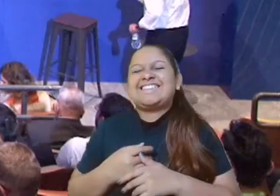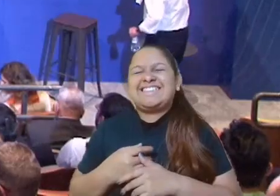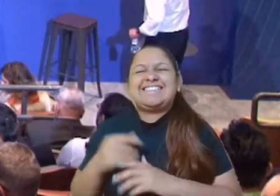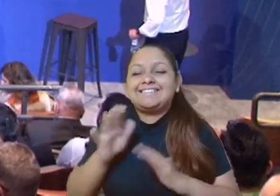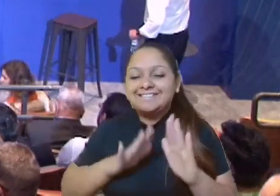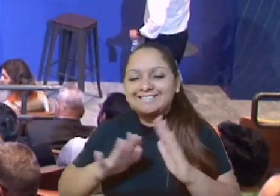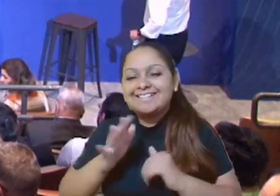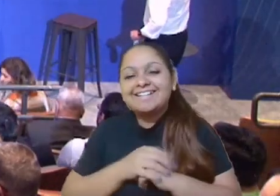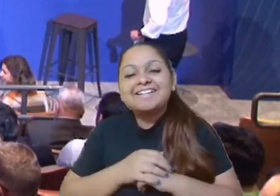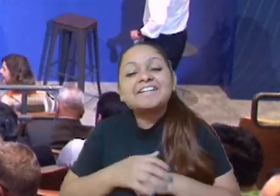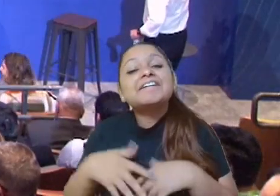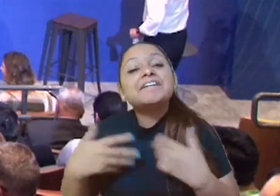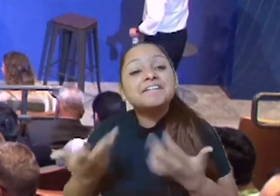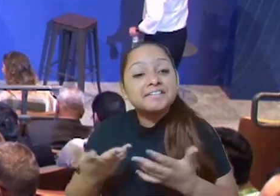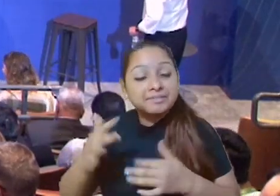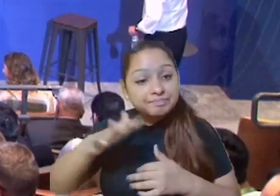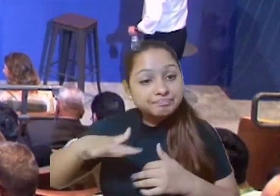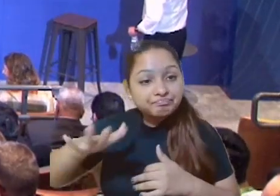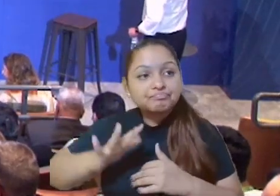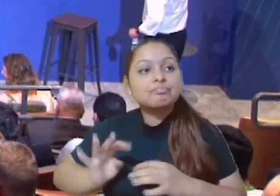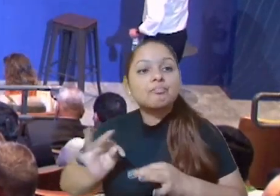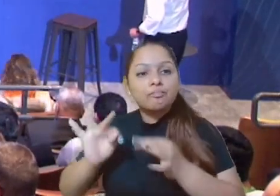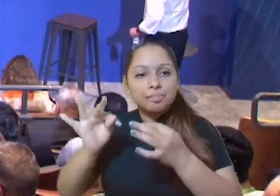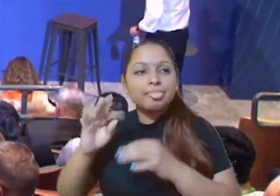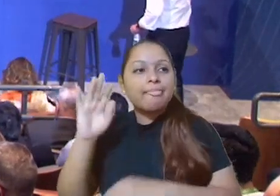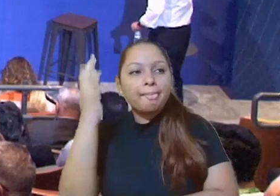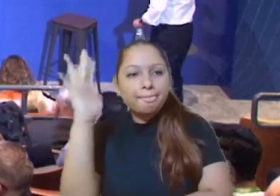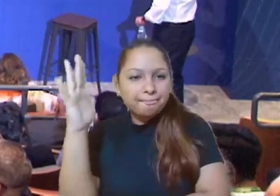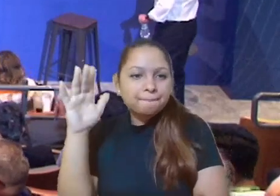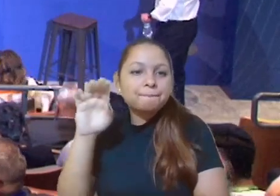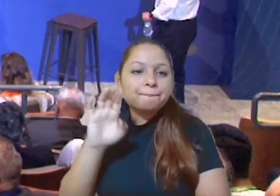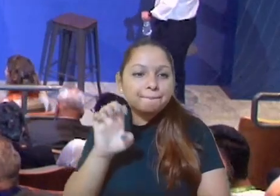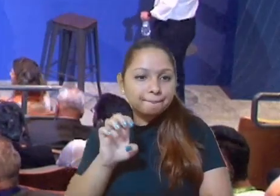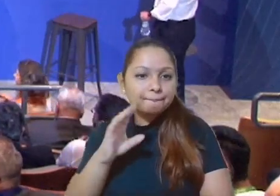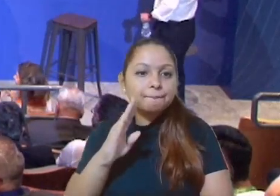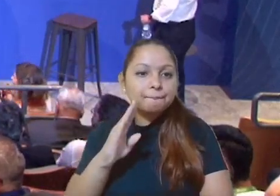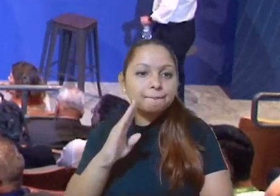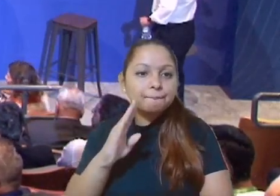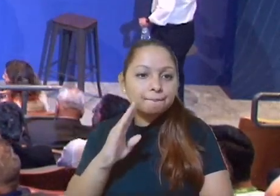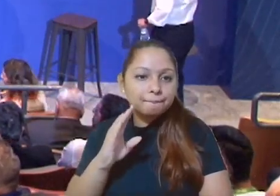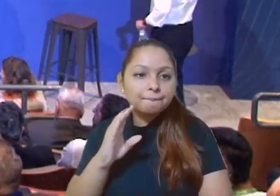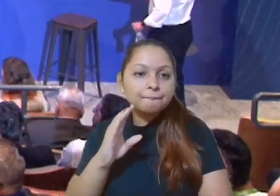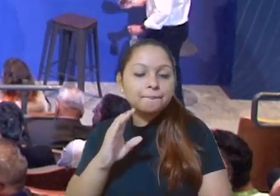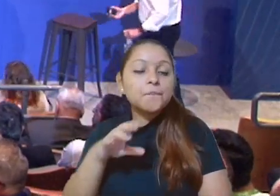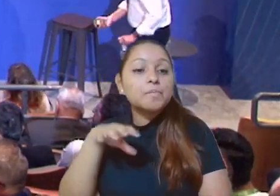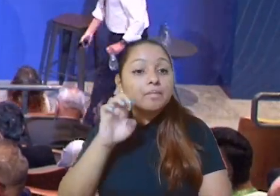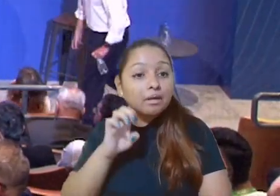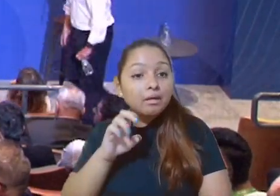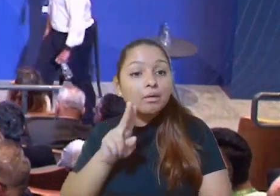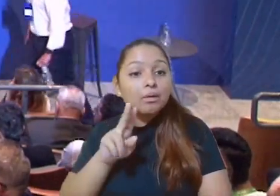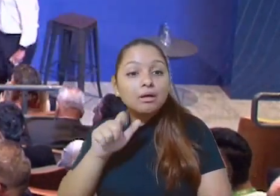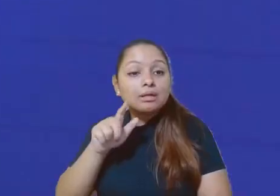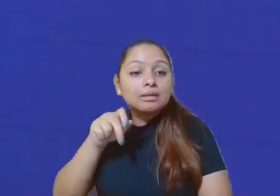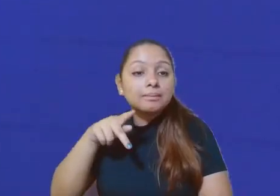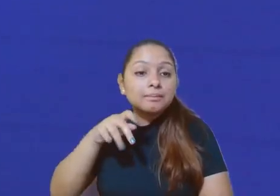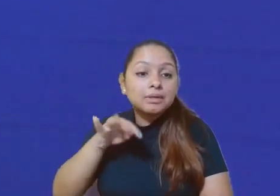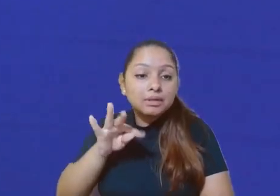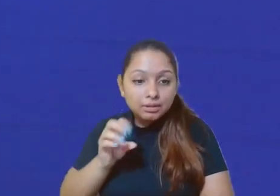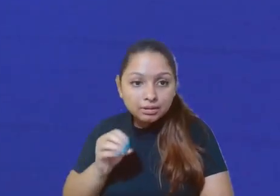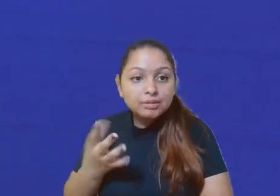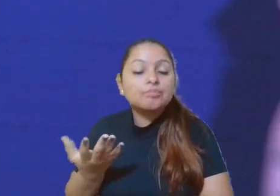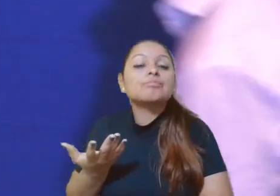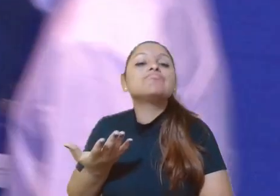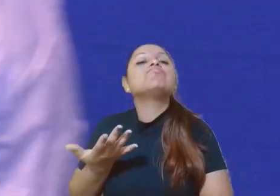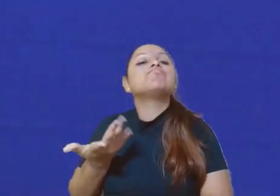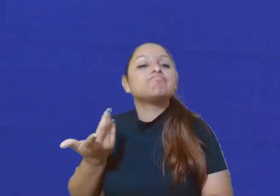And deep tech and eucalyptus biomass, so a lot of our technological advancements, innovations we have done throughout the decades, he's part of